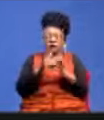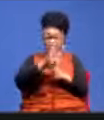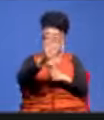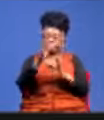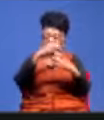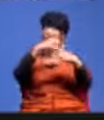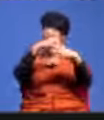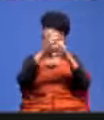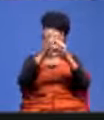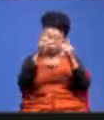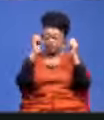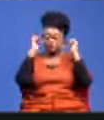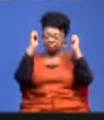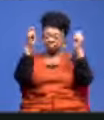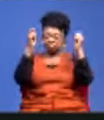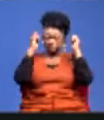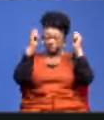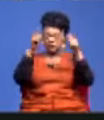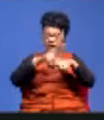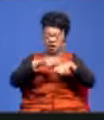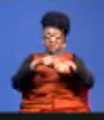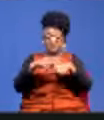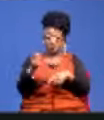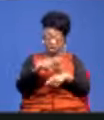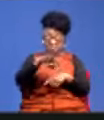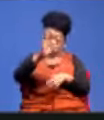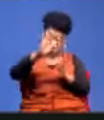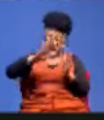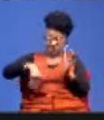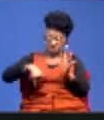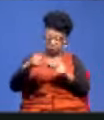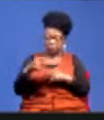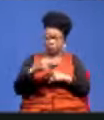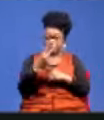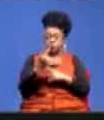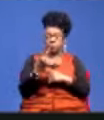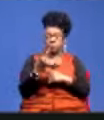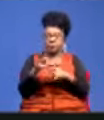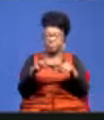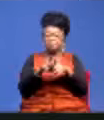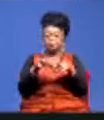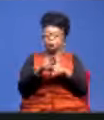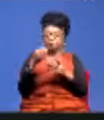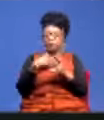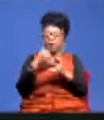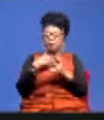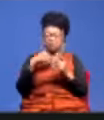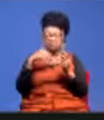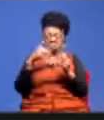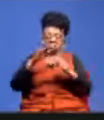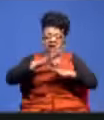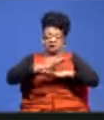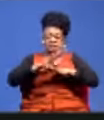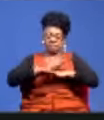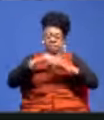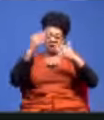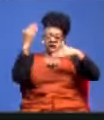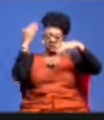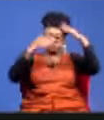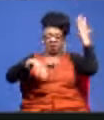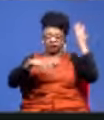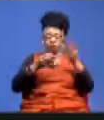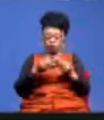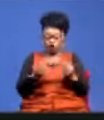wametishia mgomo baada ya kuchelewa kwa mishahara yao ya miezi miwili na uhaba wa ujuzi wa kudhibiti ugonjwa wa